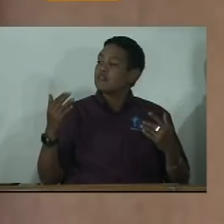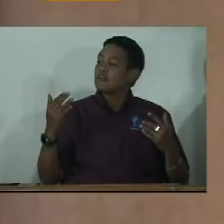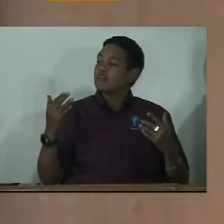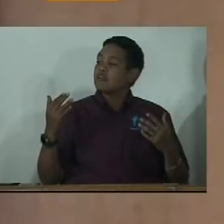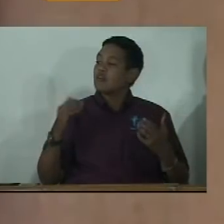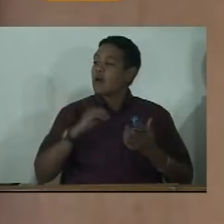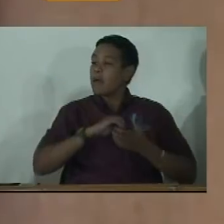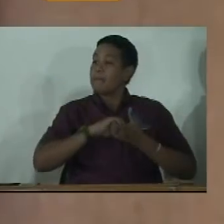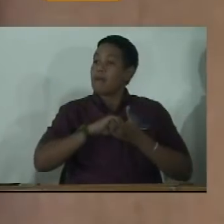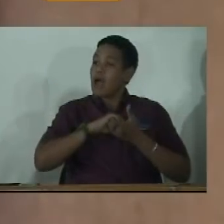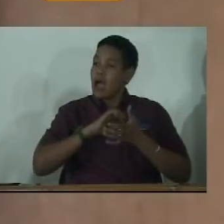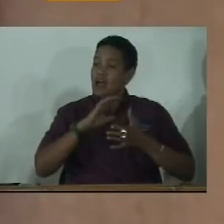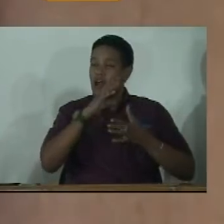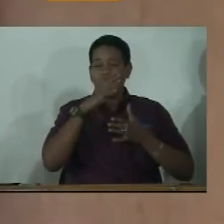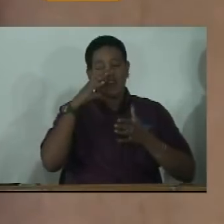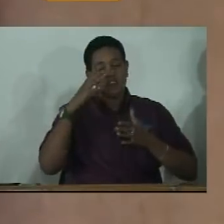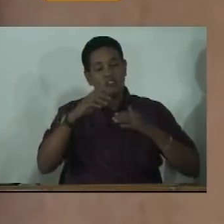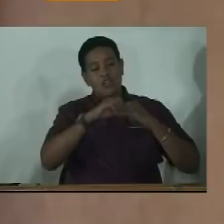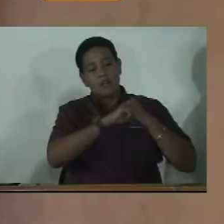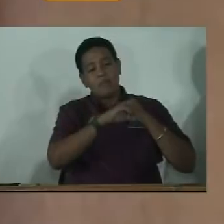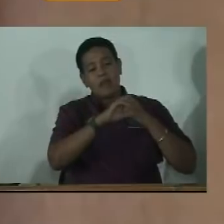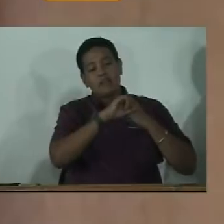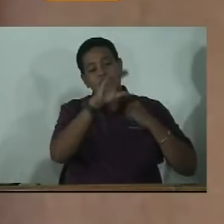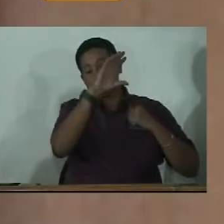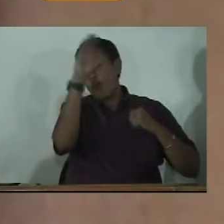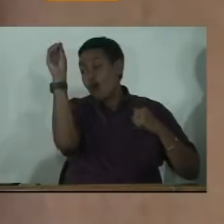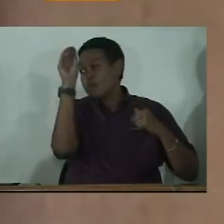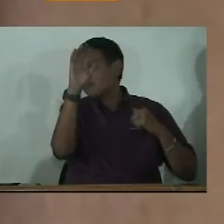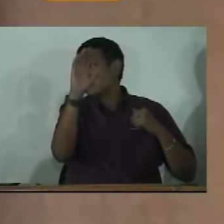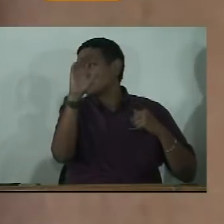Partner Agricultural Marketing Corporation.